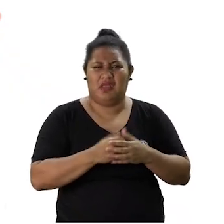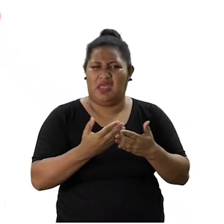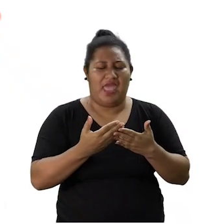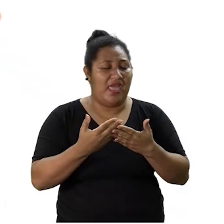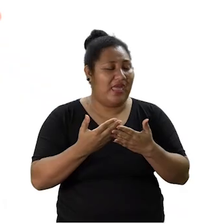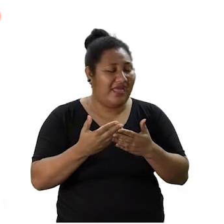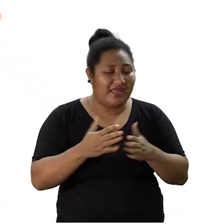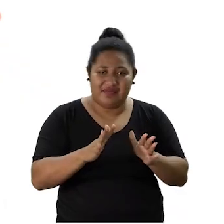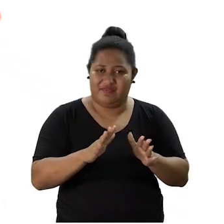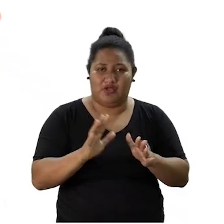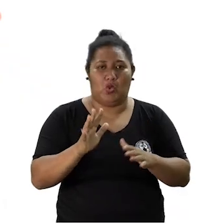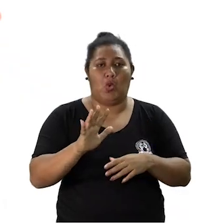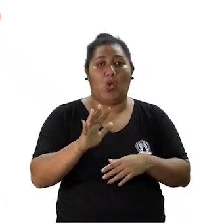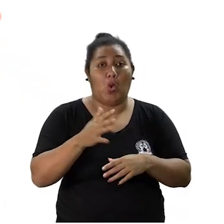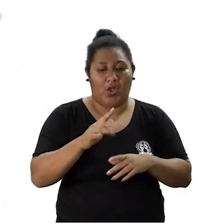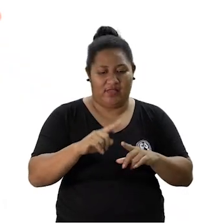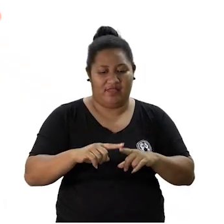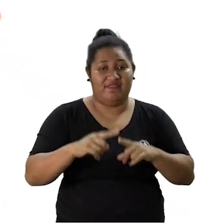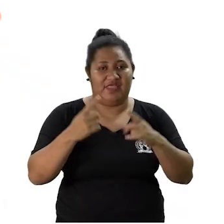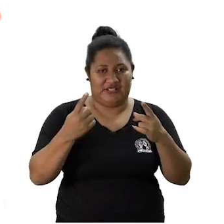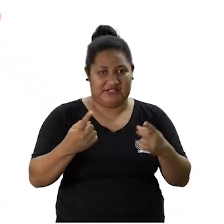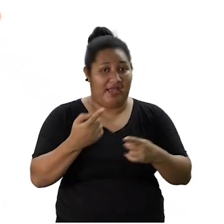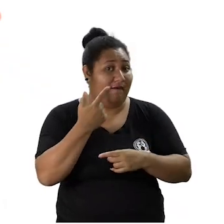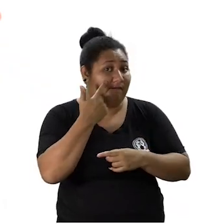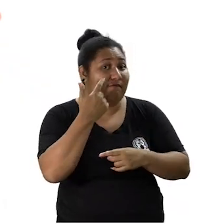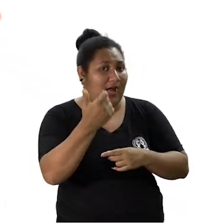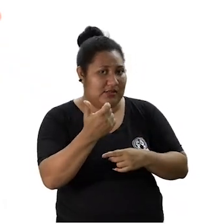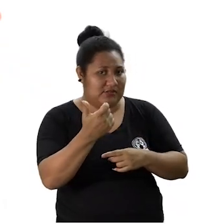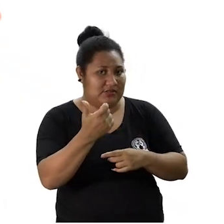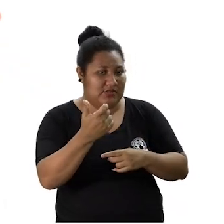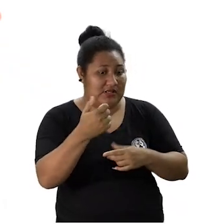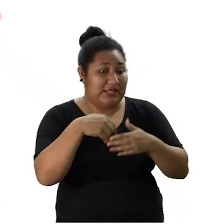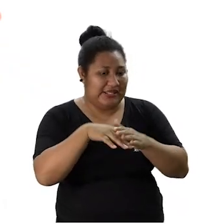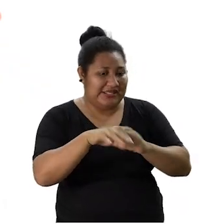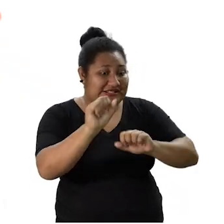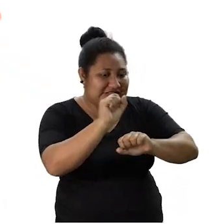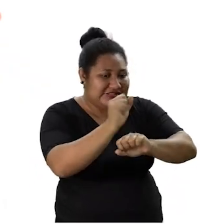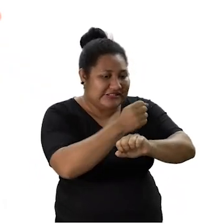Anything or things that is found in the sea and ocean.